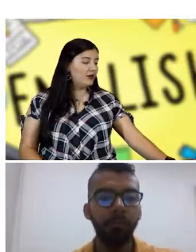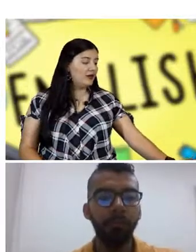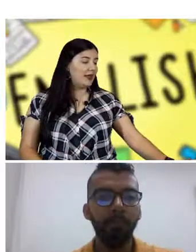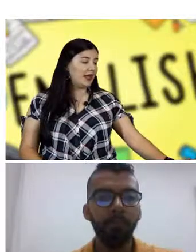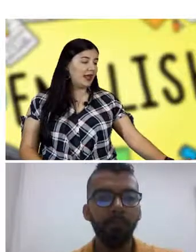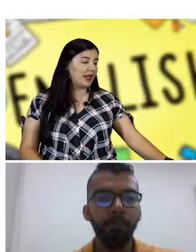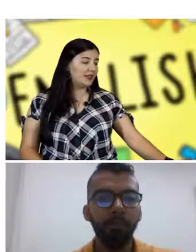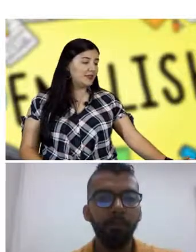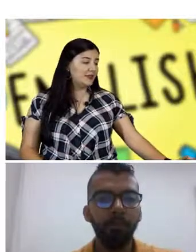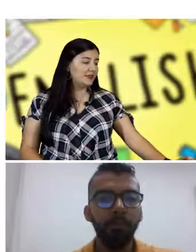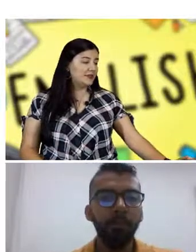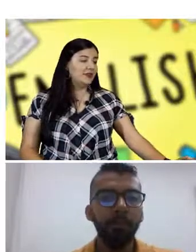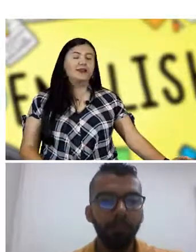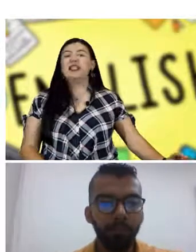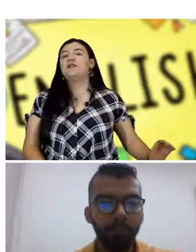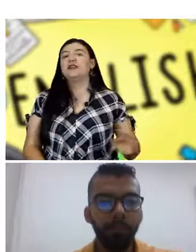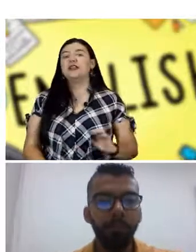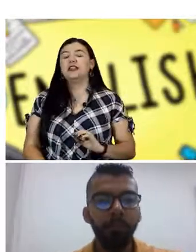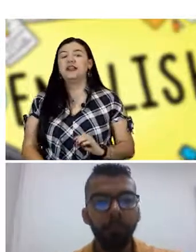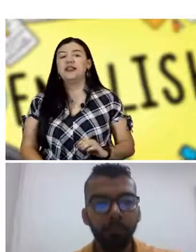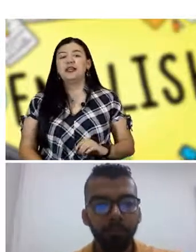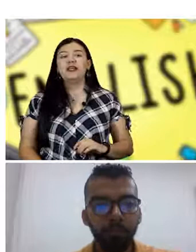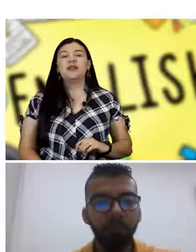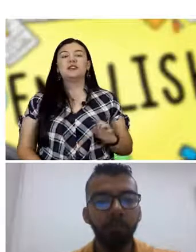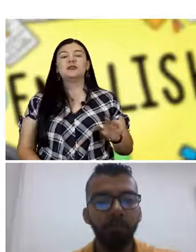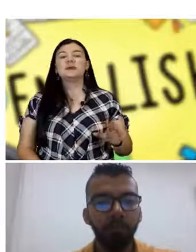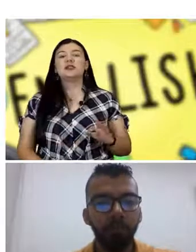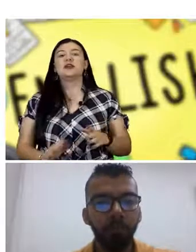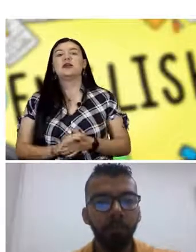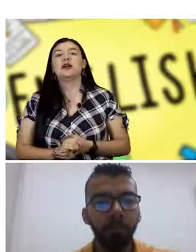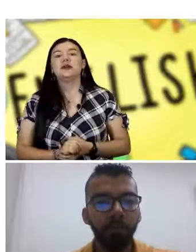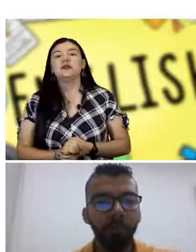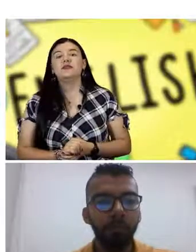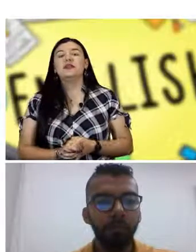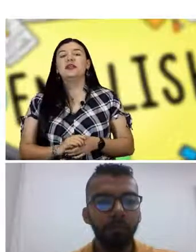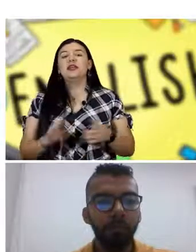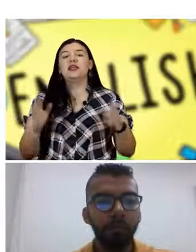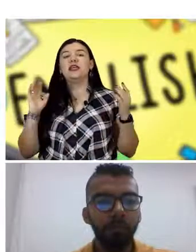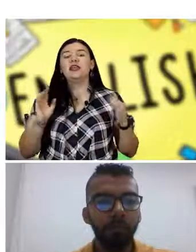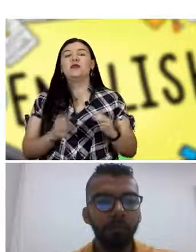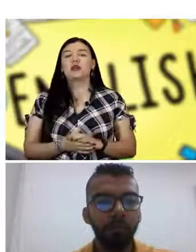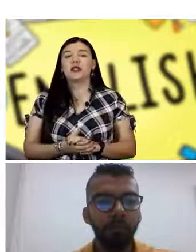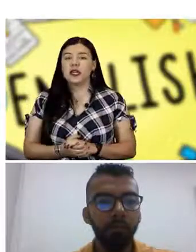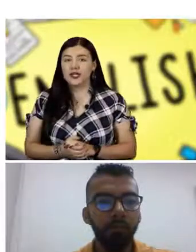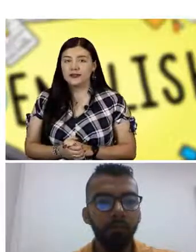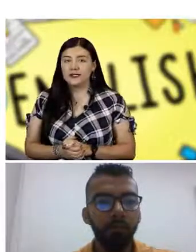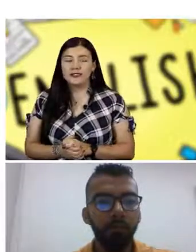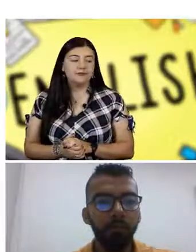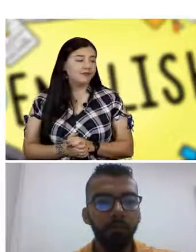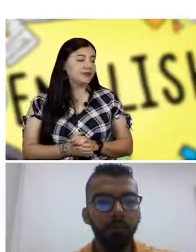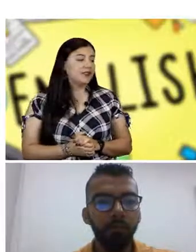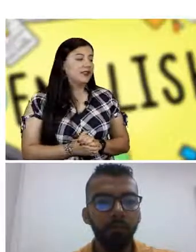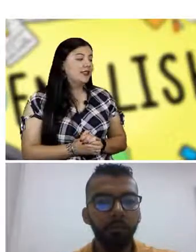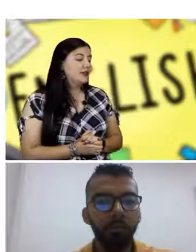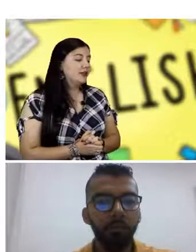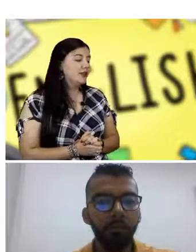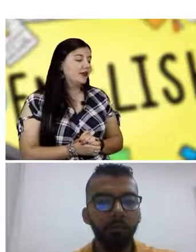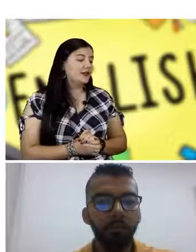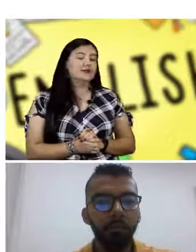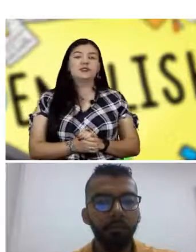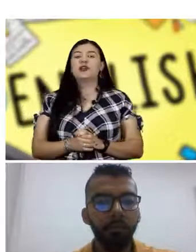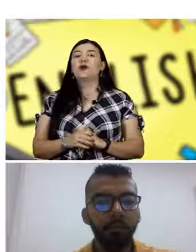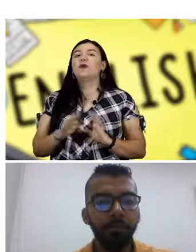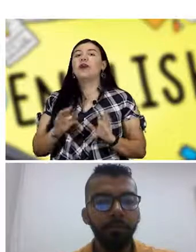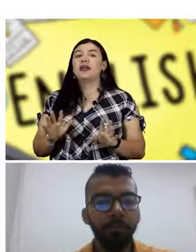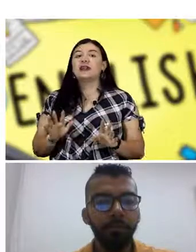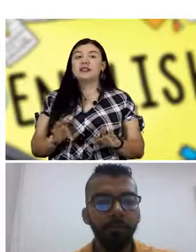our head. Definitely, it is something that we have in our head, okay?